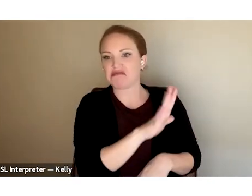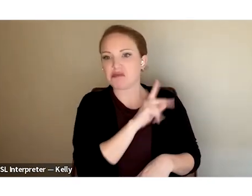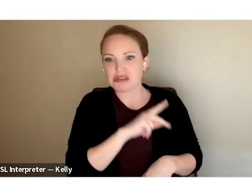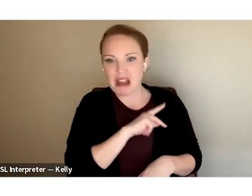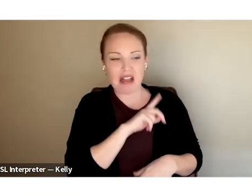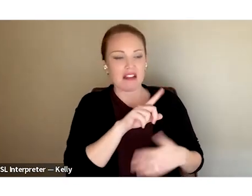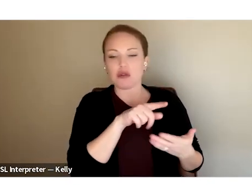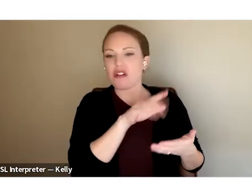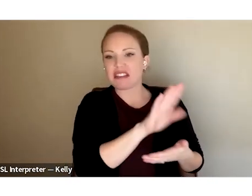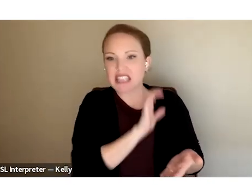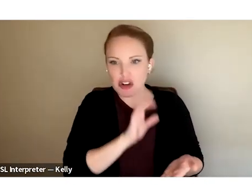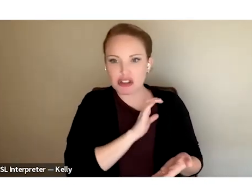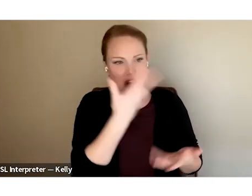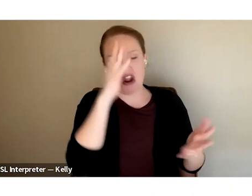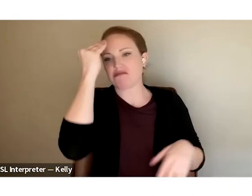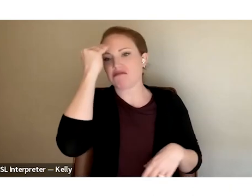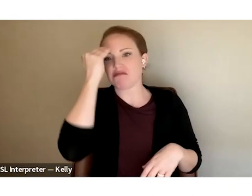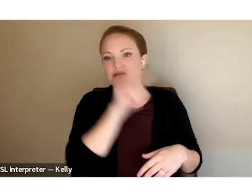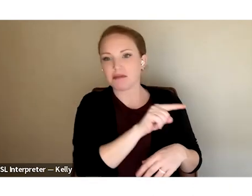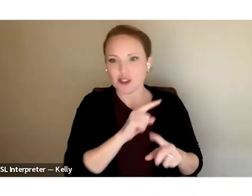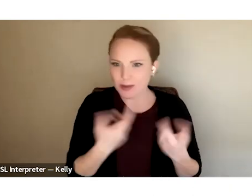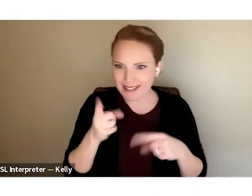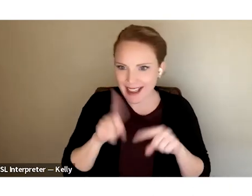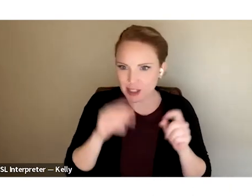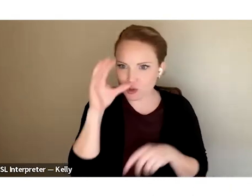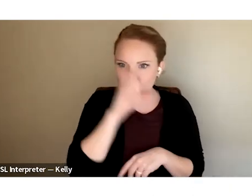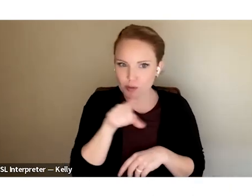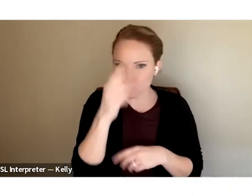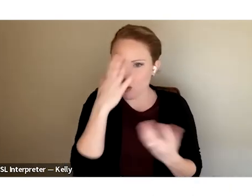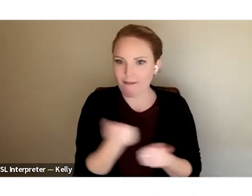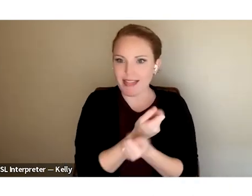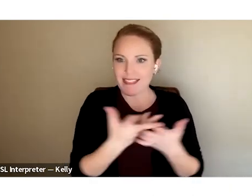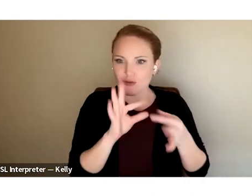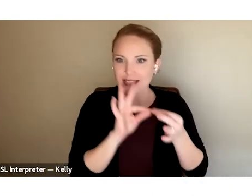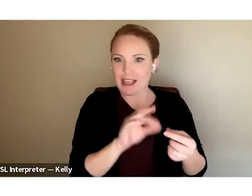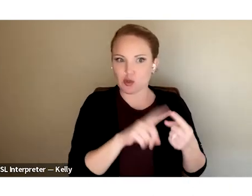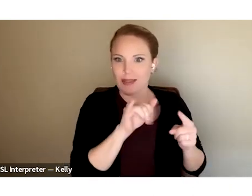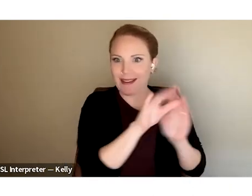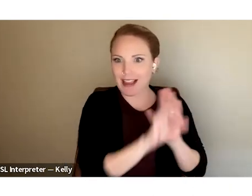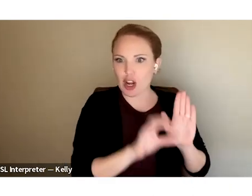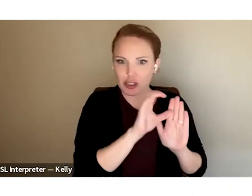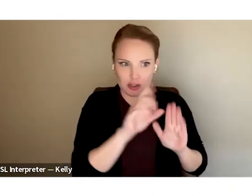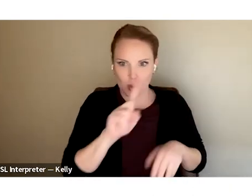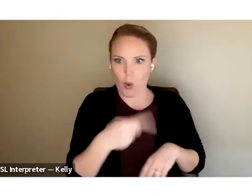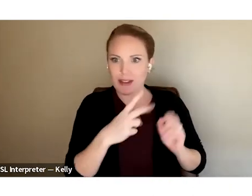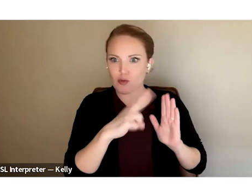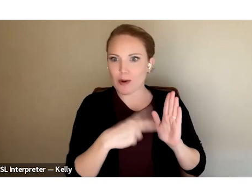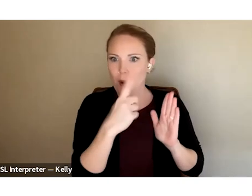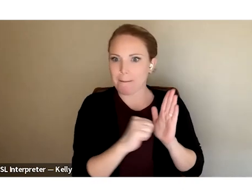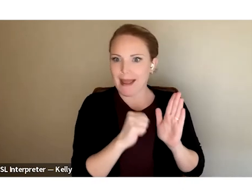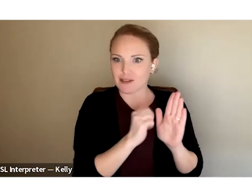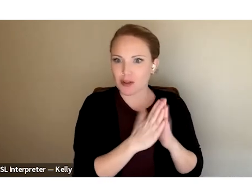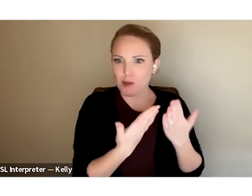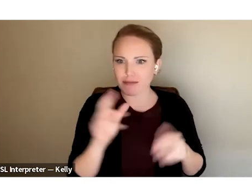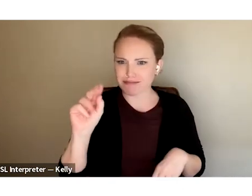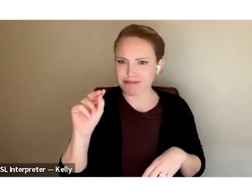first entered this space. And I'm going to be honest, a lot of academics don't. But why do I have the